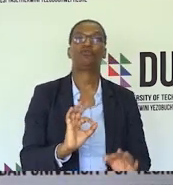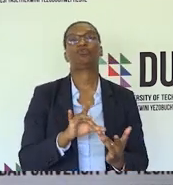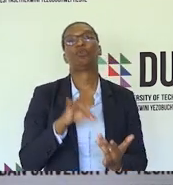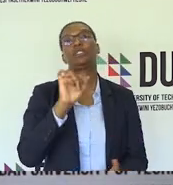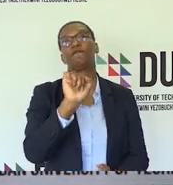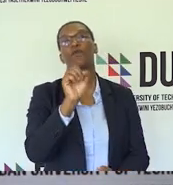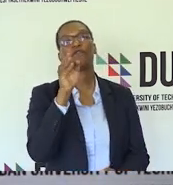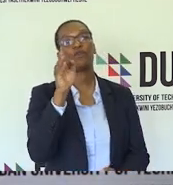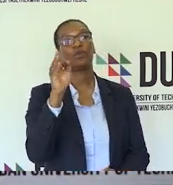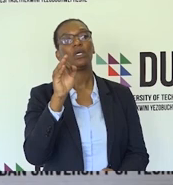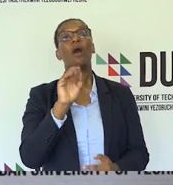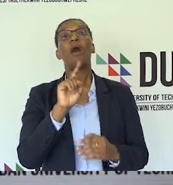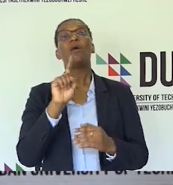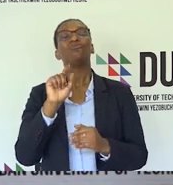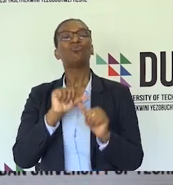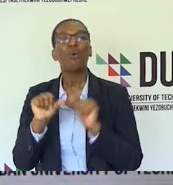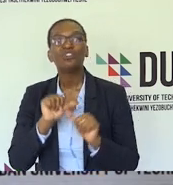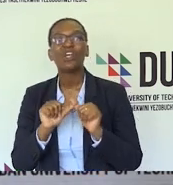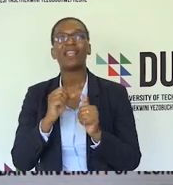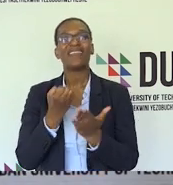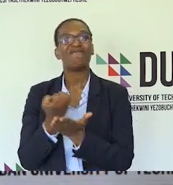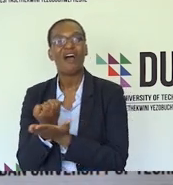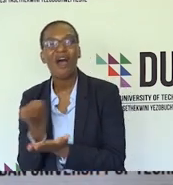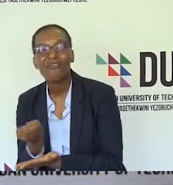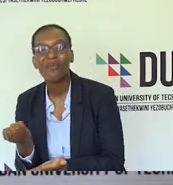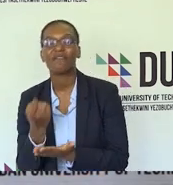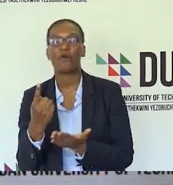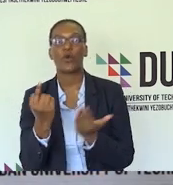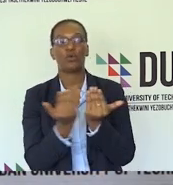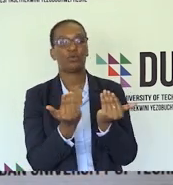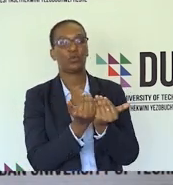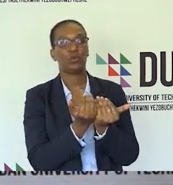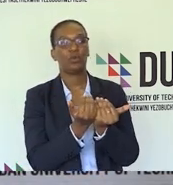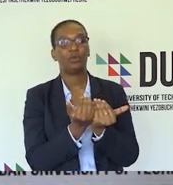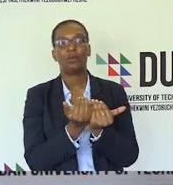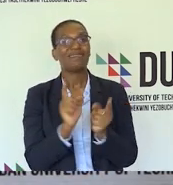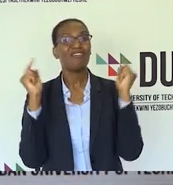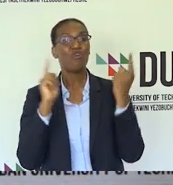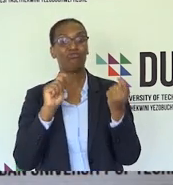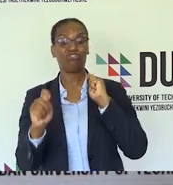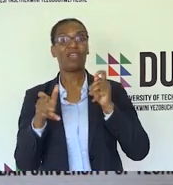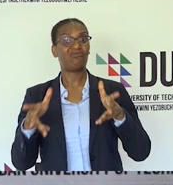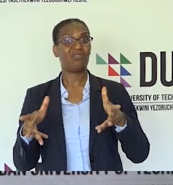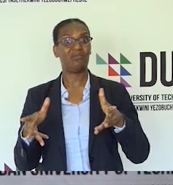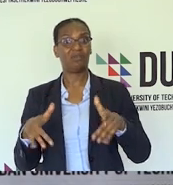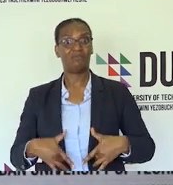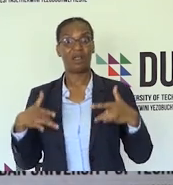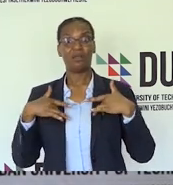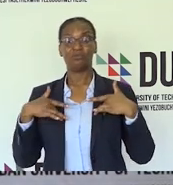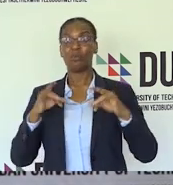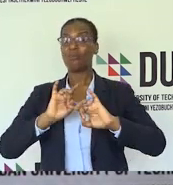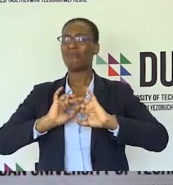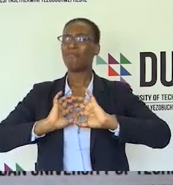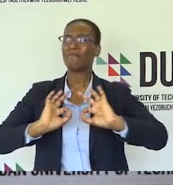Apportioning blame to your social environment and the quality of your schooling do not change these and brighten your